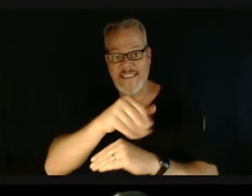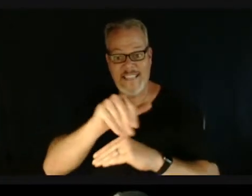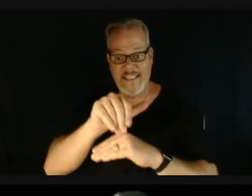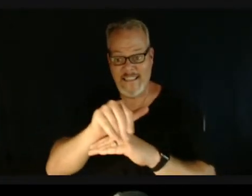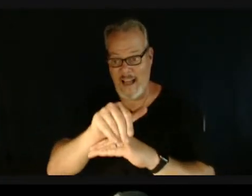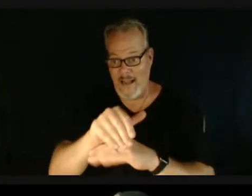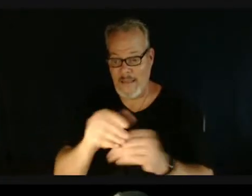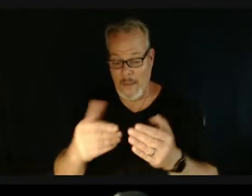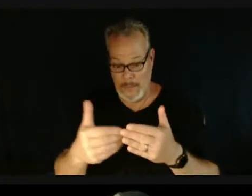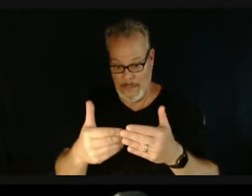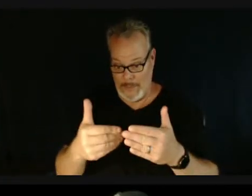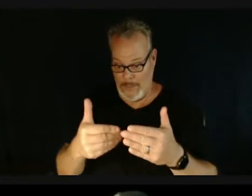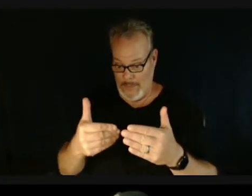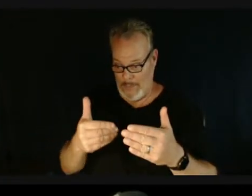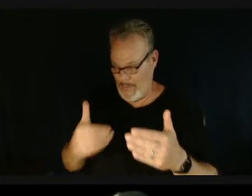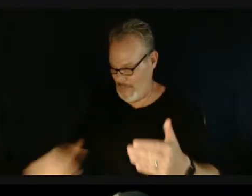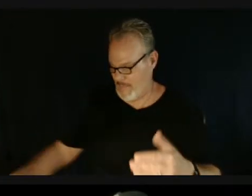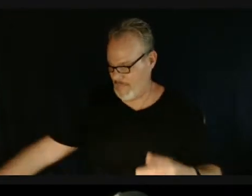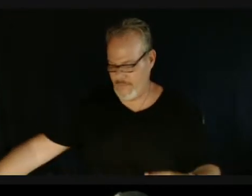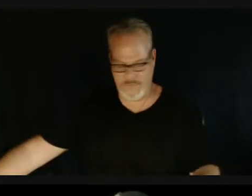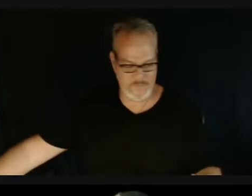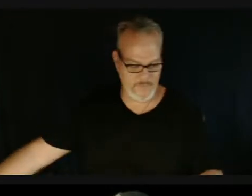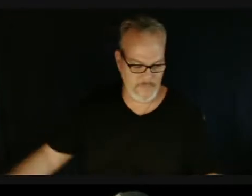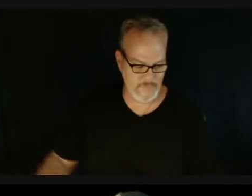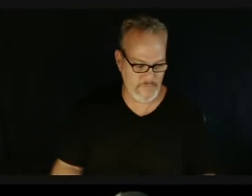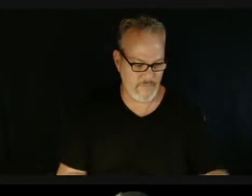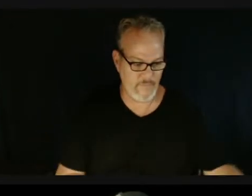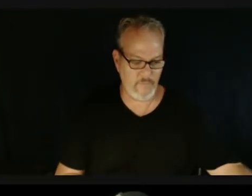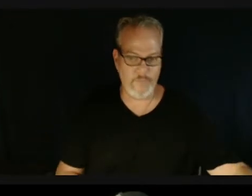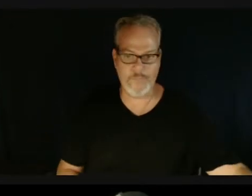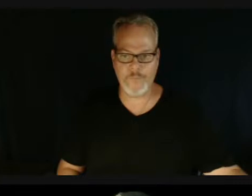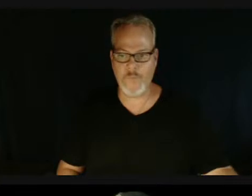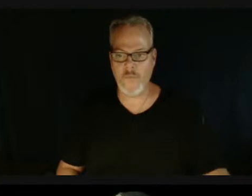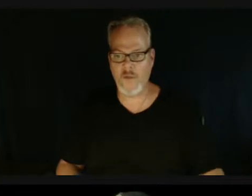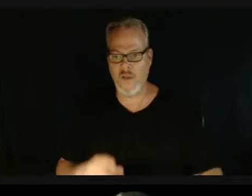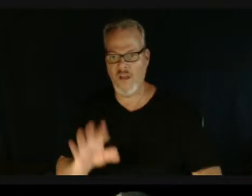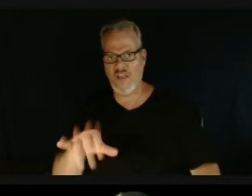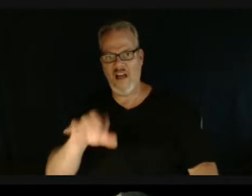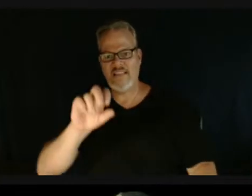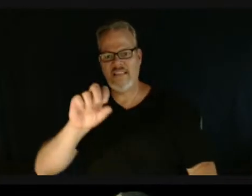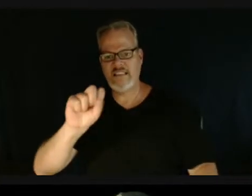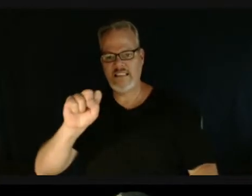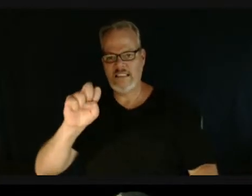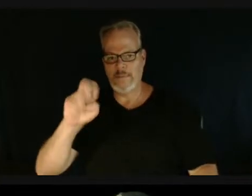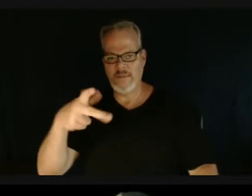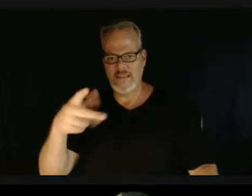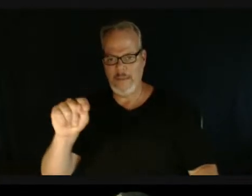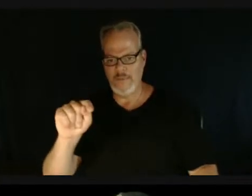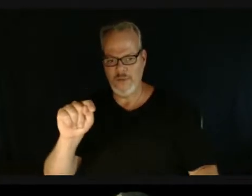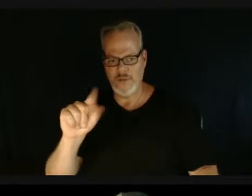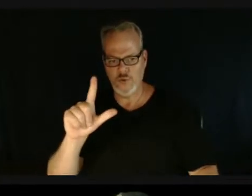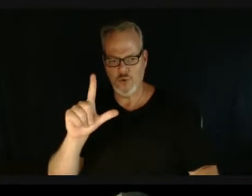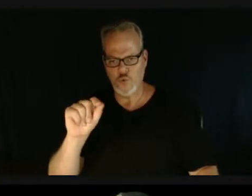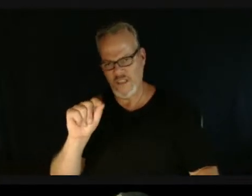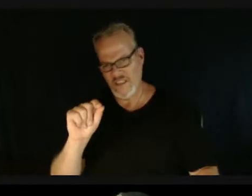margin of the flows there. And here in between are that September 2023 cones, what's left of